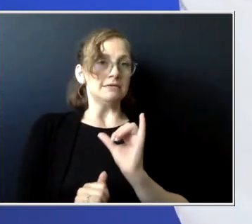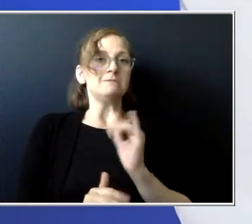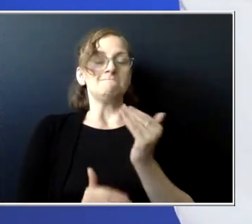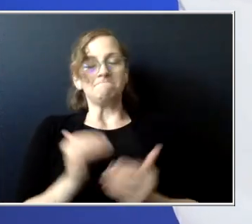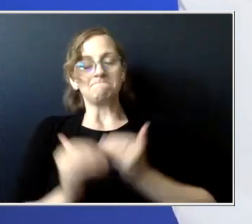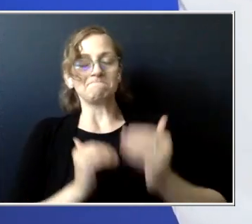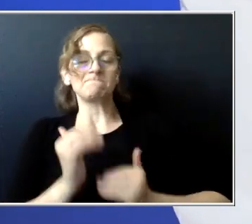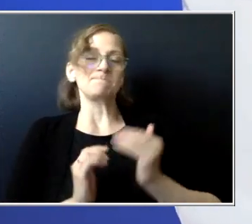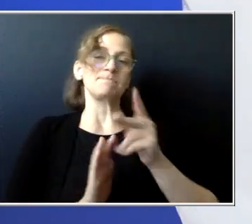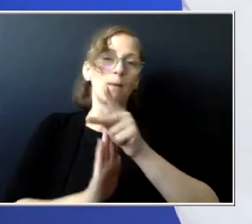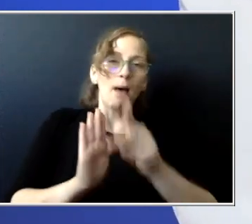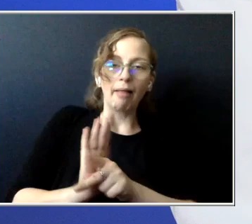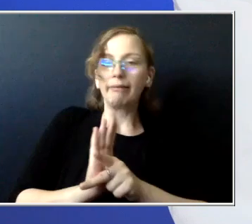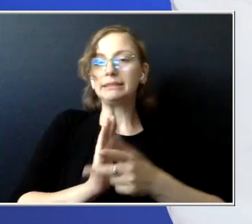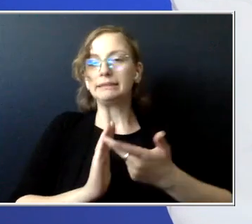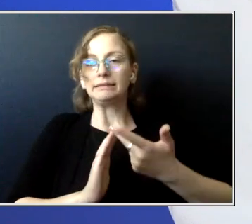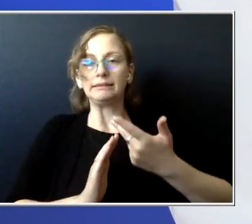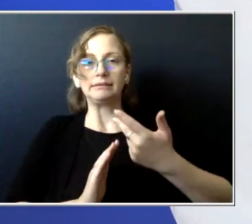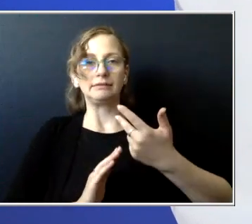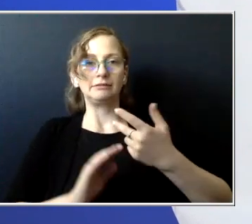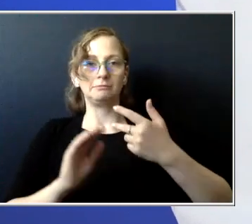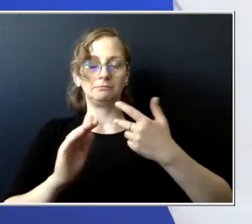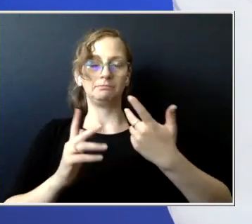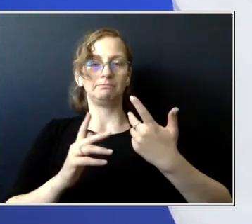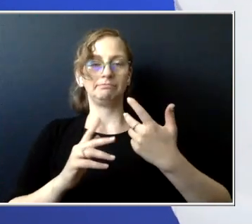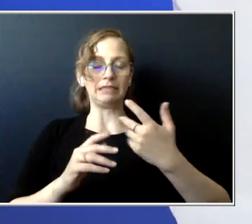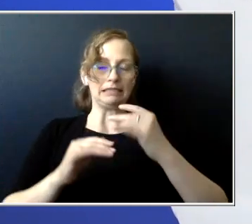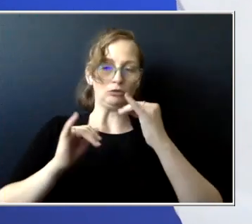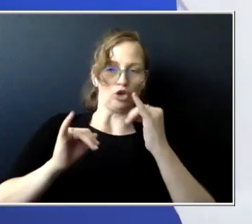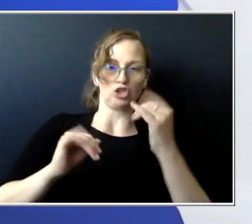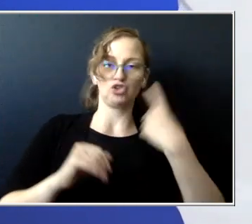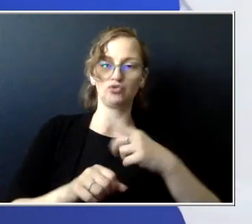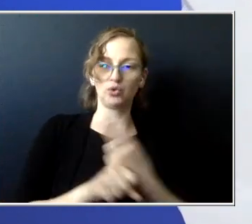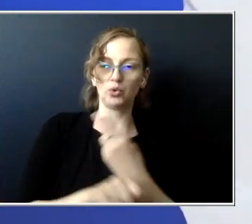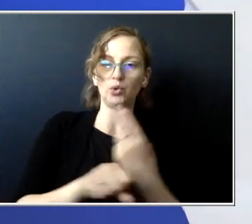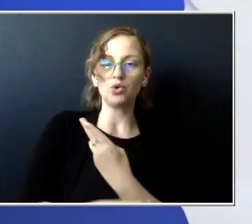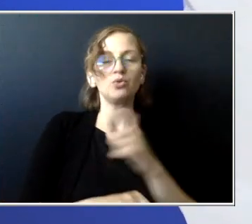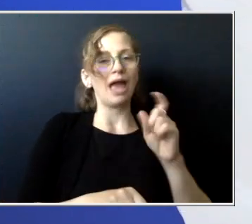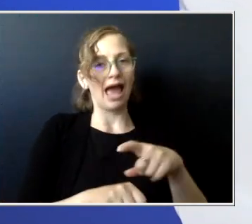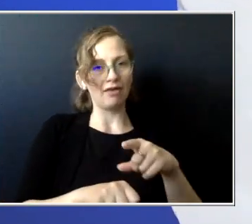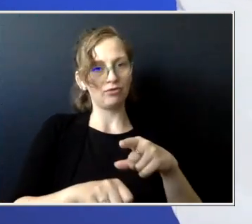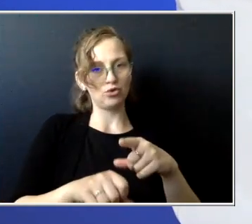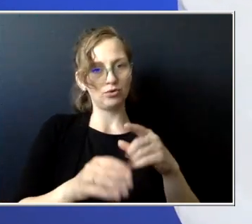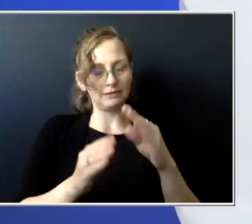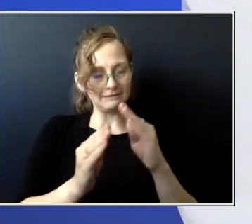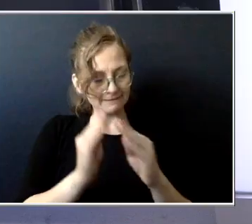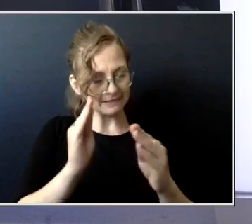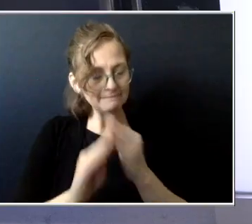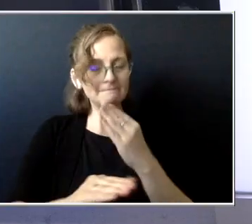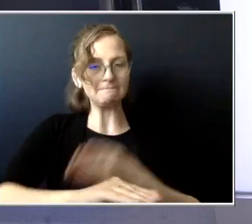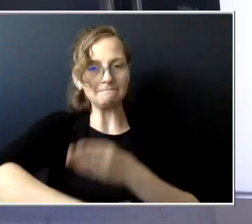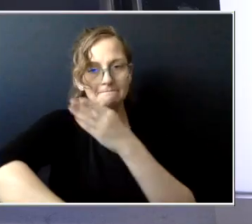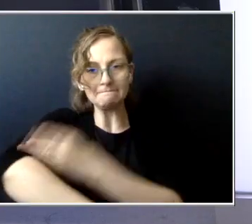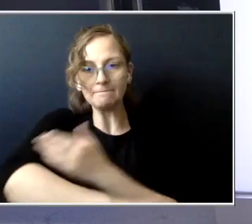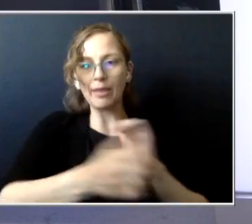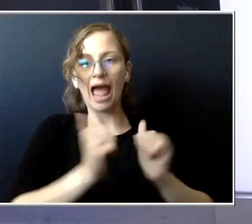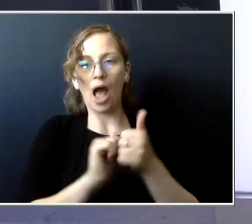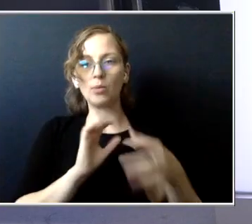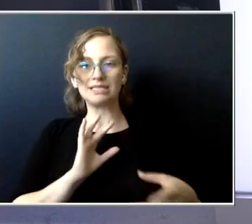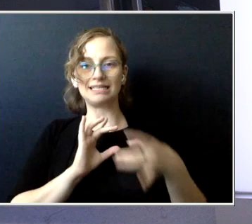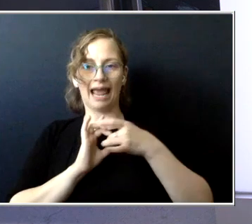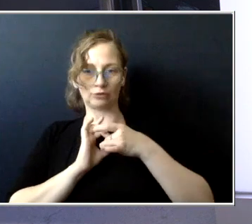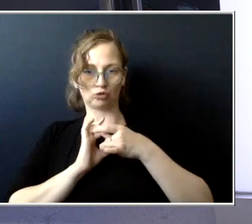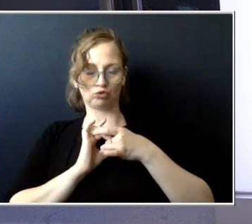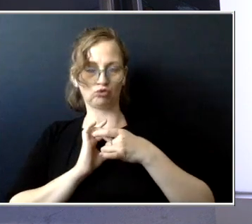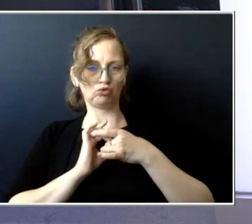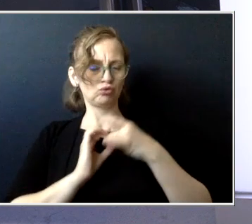the instructions for use that the company gives us to properly attach the device. So if that happens, do you have to go in